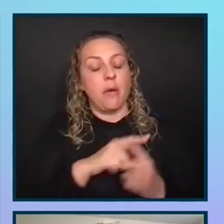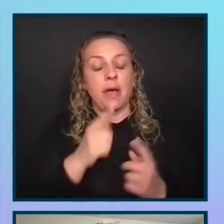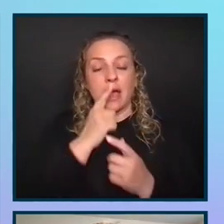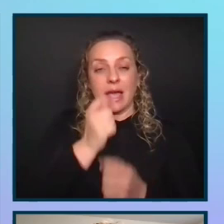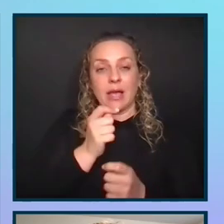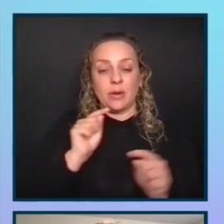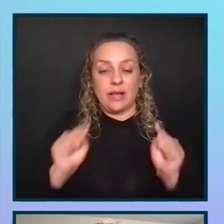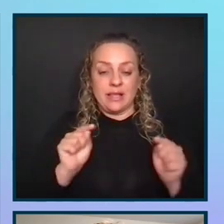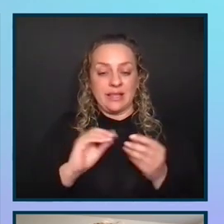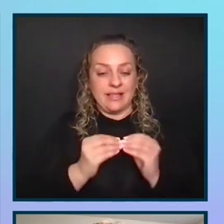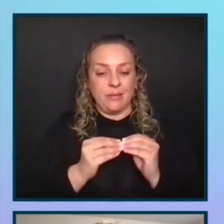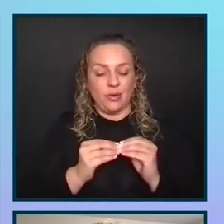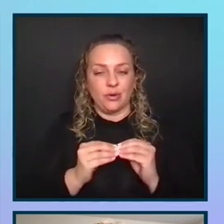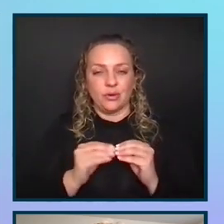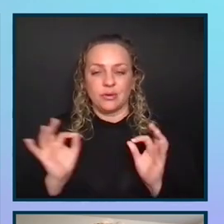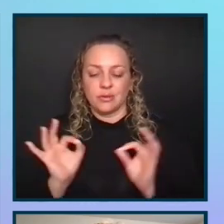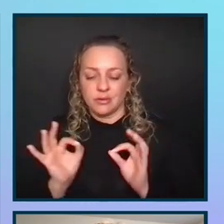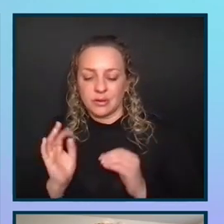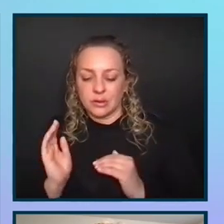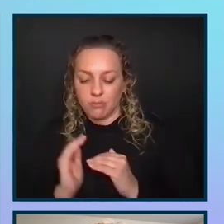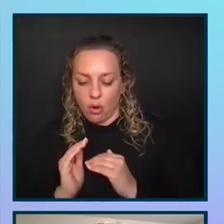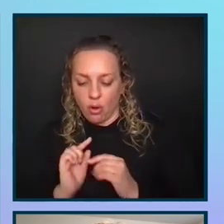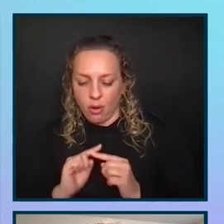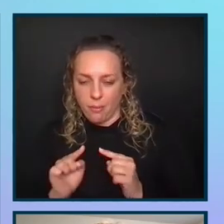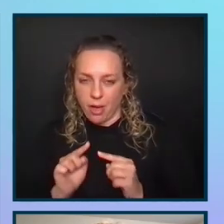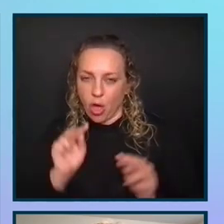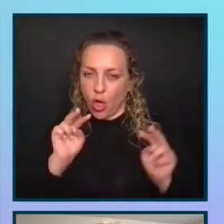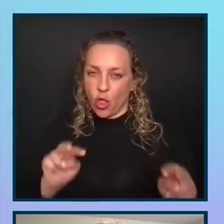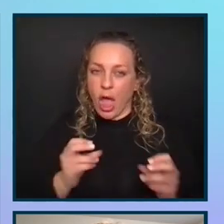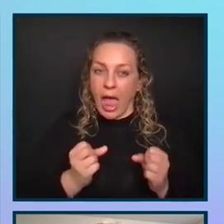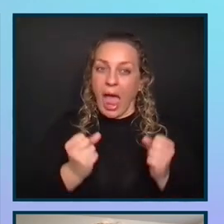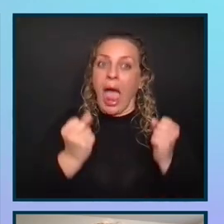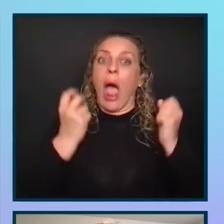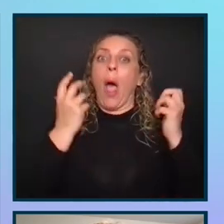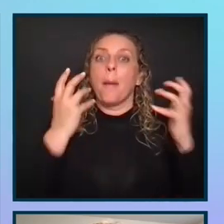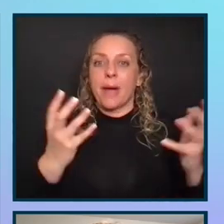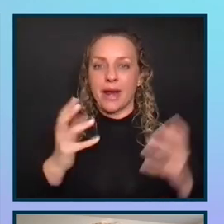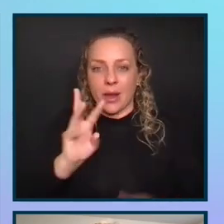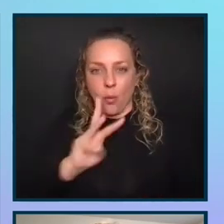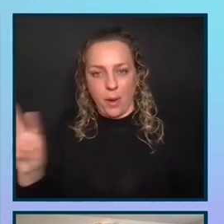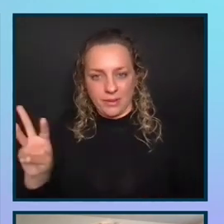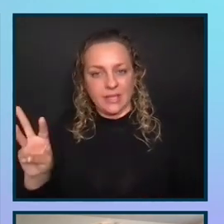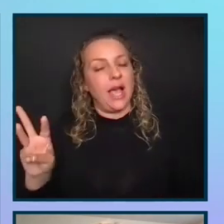numbers are pretty small, but when we think of the amount of sites we're talking about, it is pretty prevalent, right?